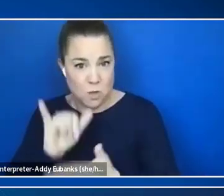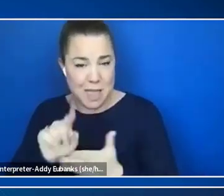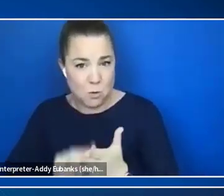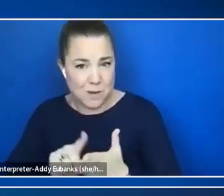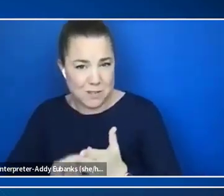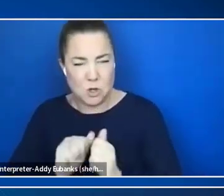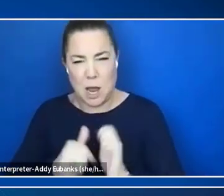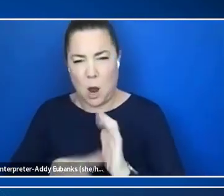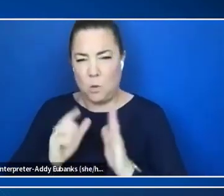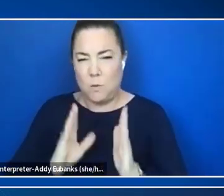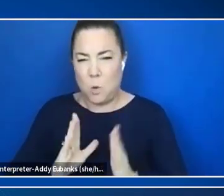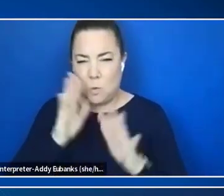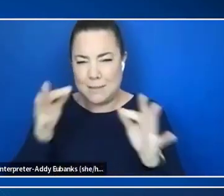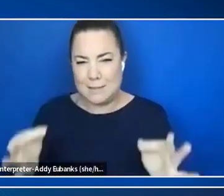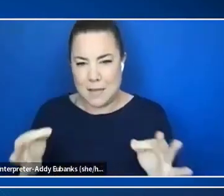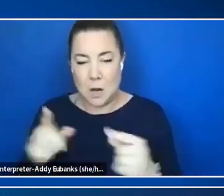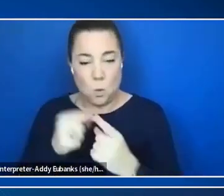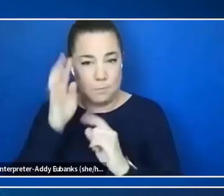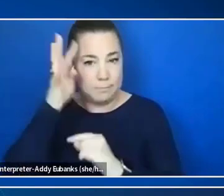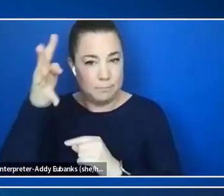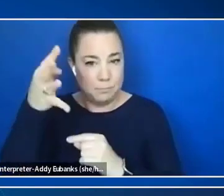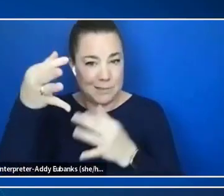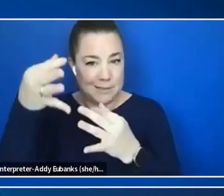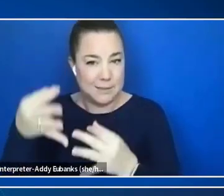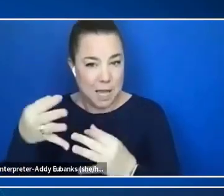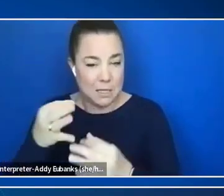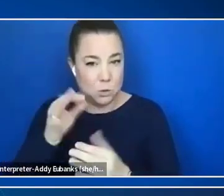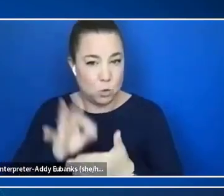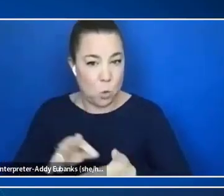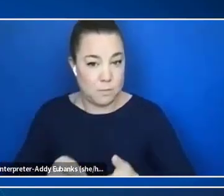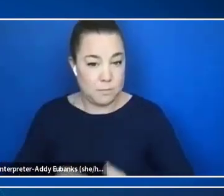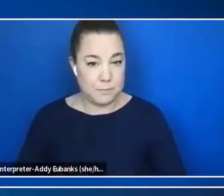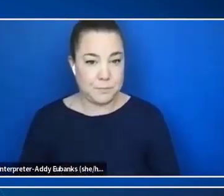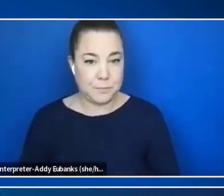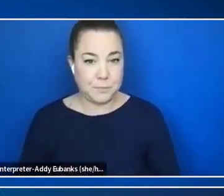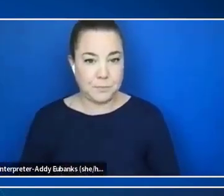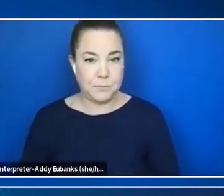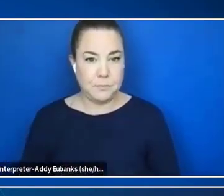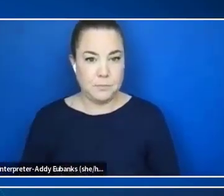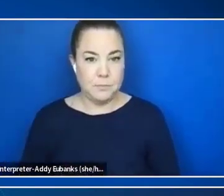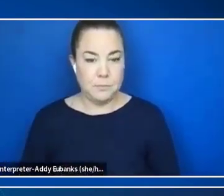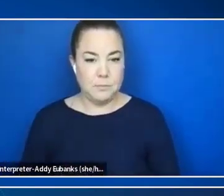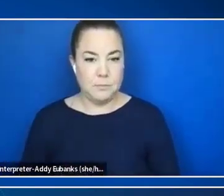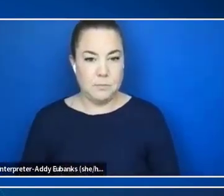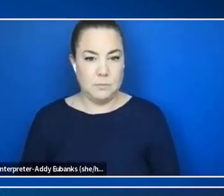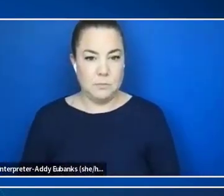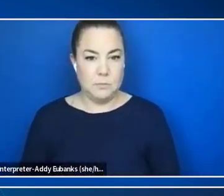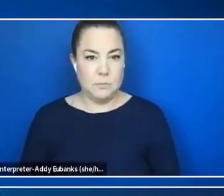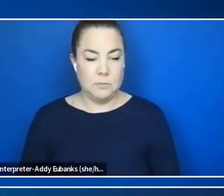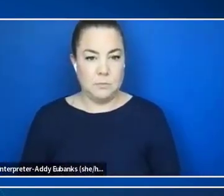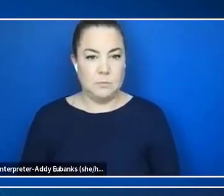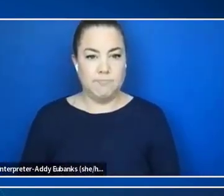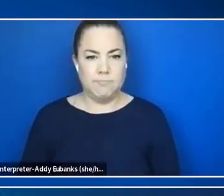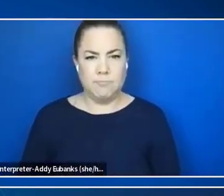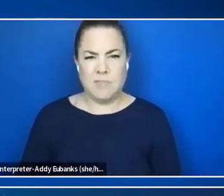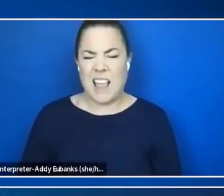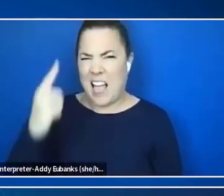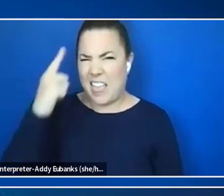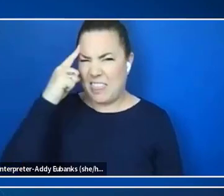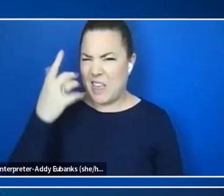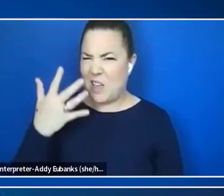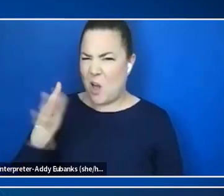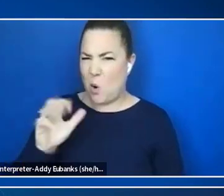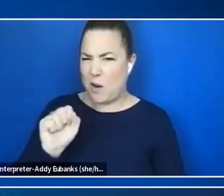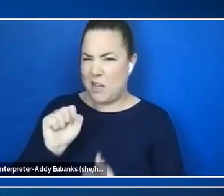1 when coming up with a score? So I think I addressed this in my